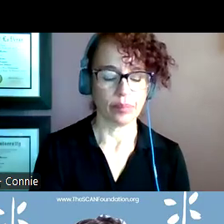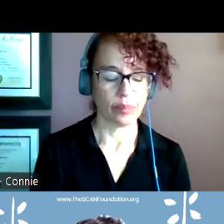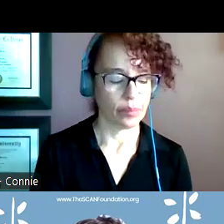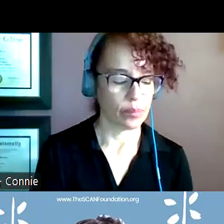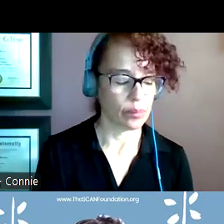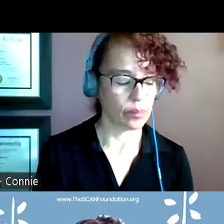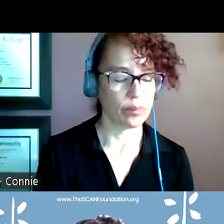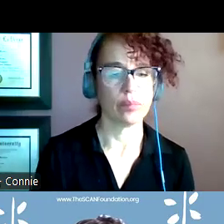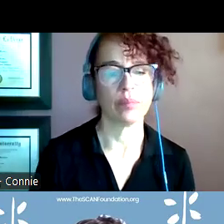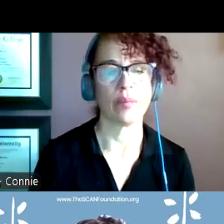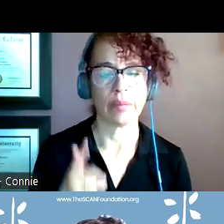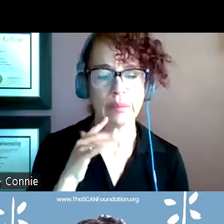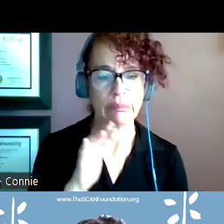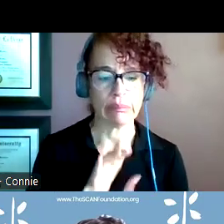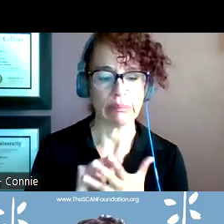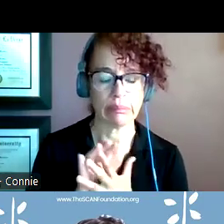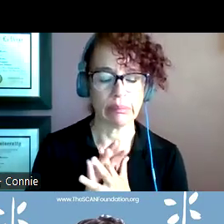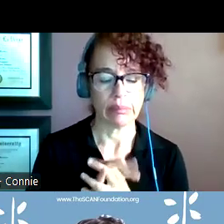Come on, computer.